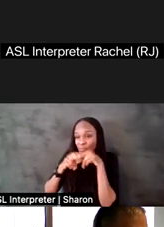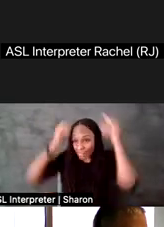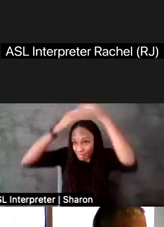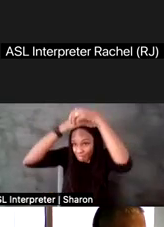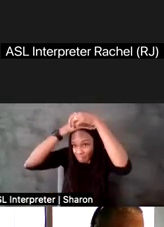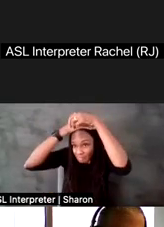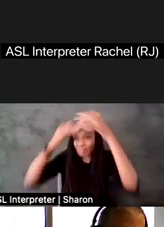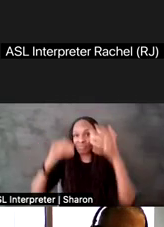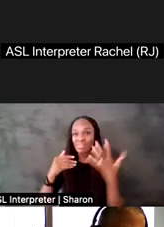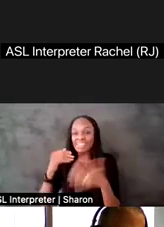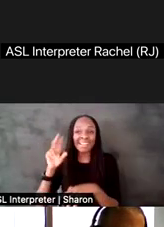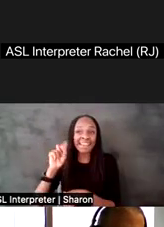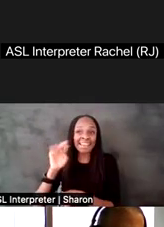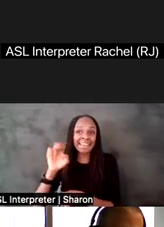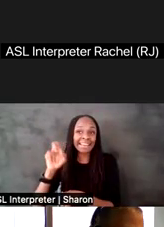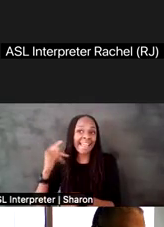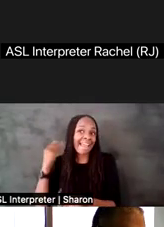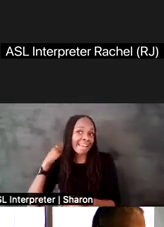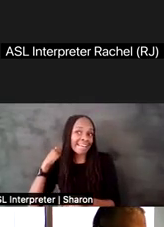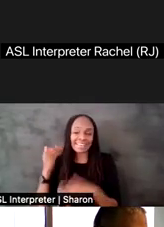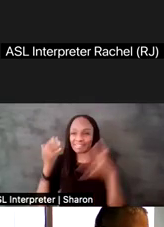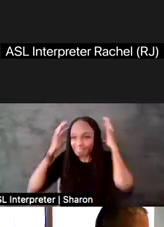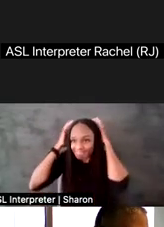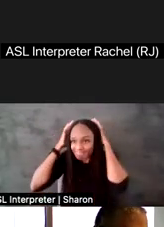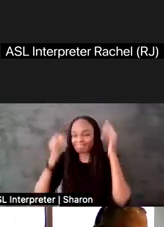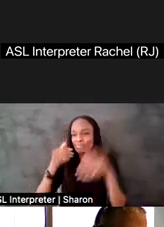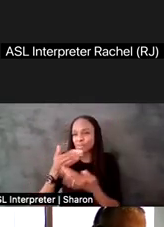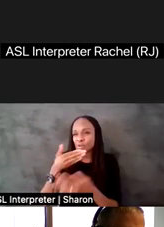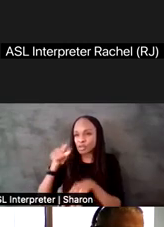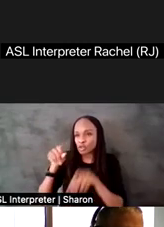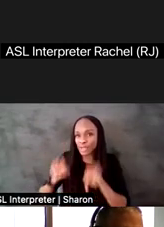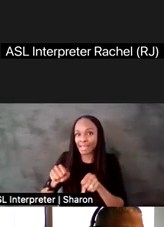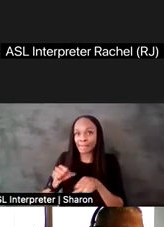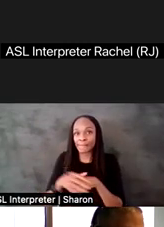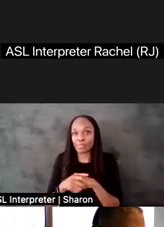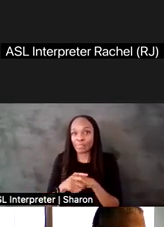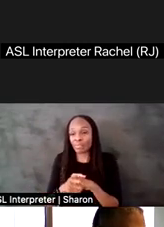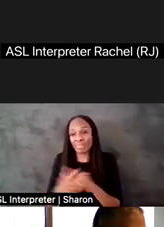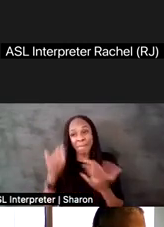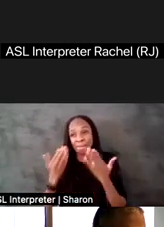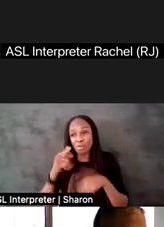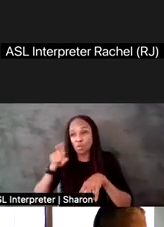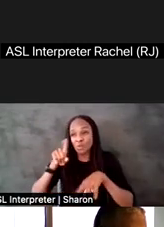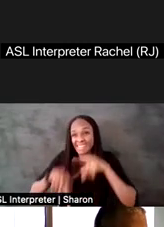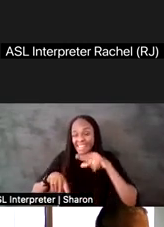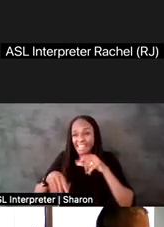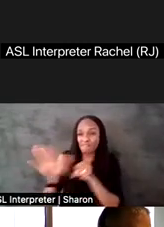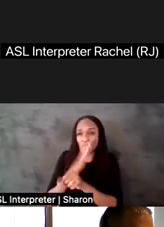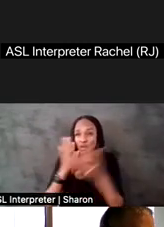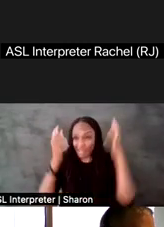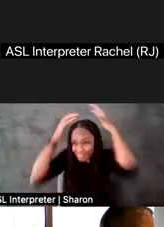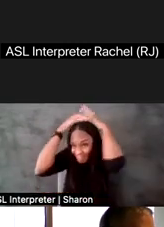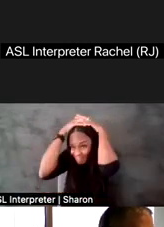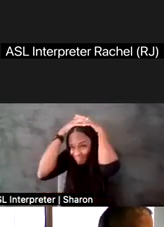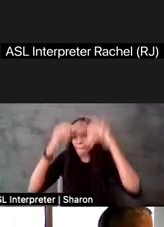neck as best as she can. And that may not be, all the way up and over. If you can't, do what you can